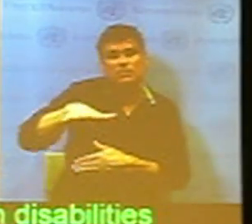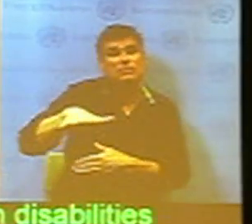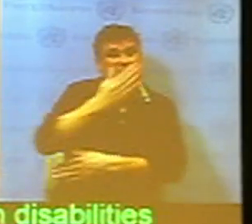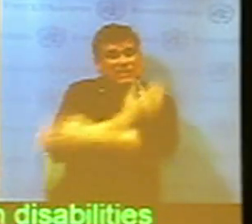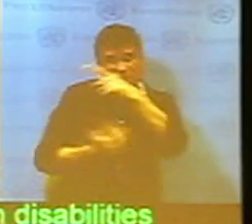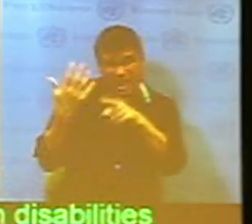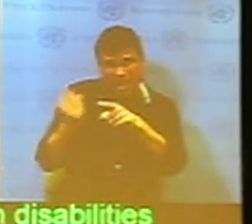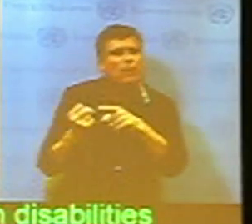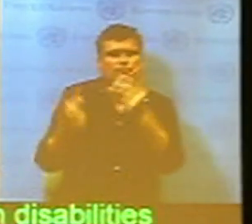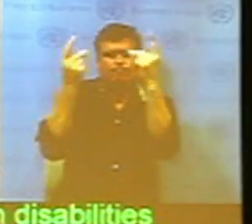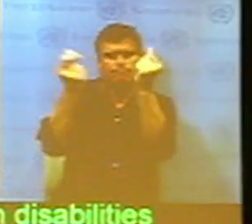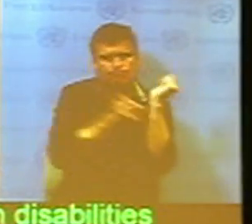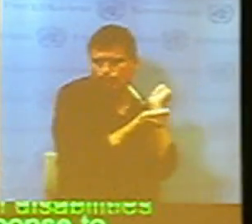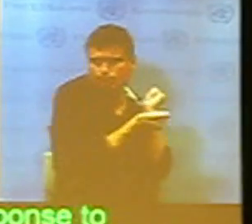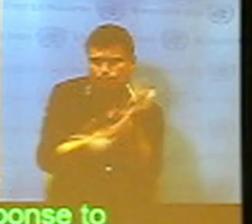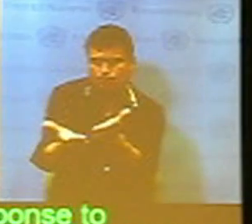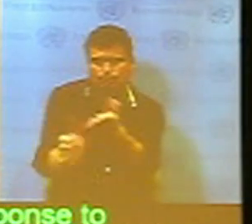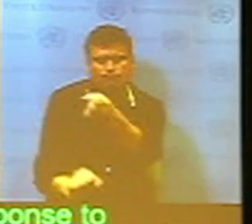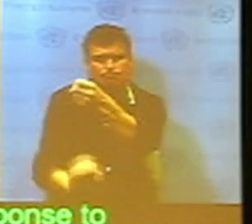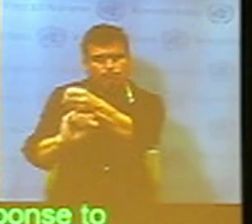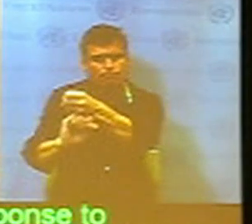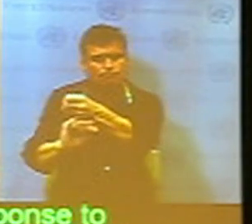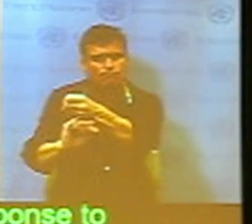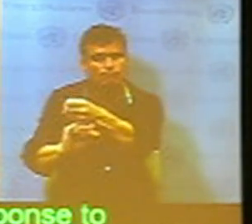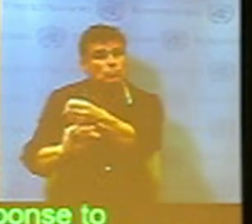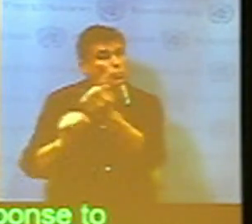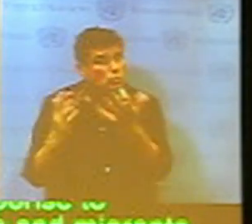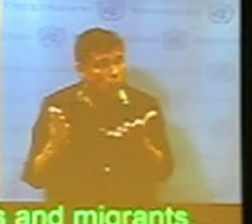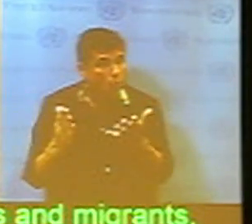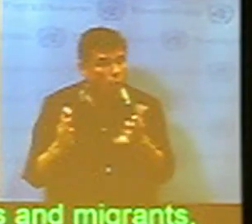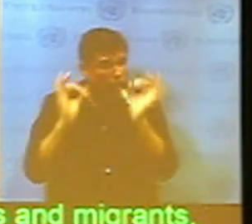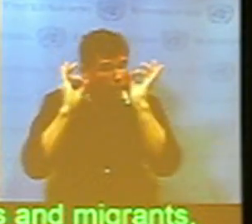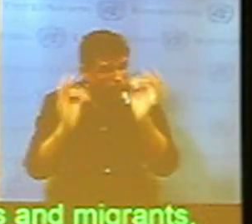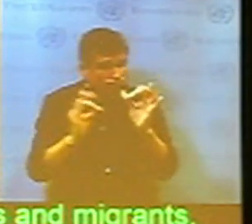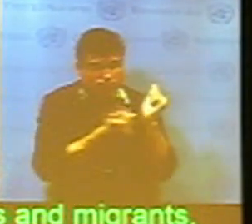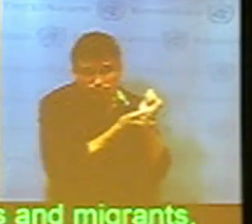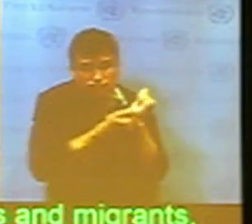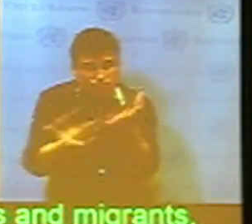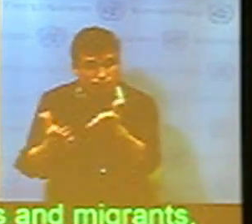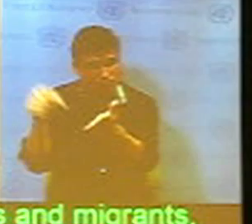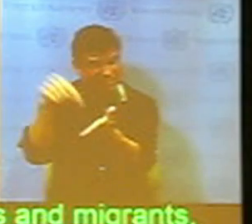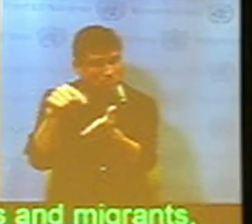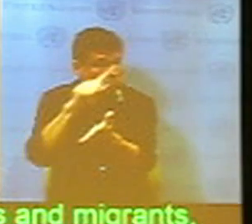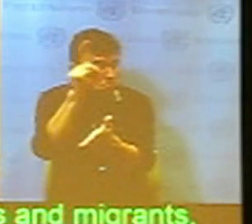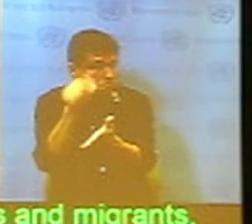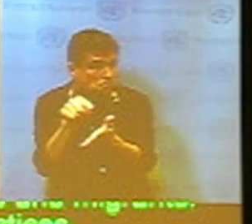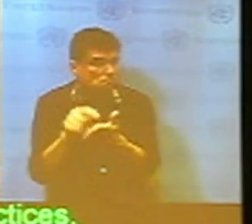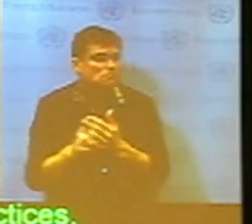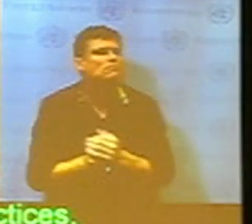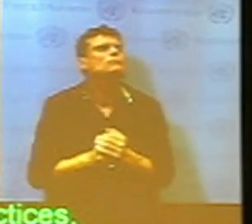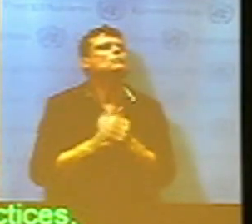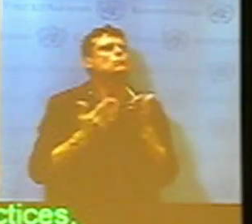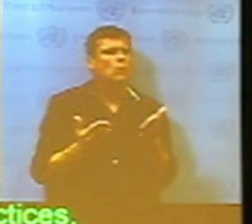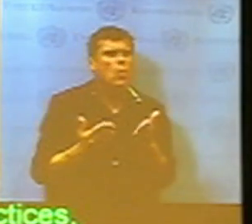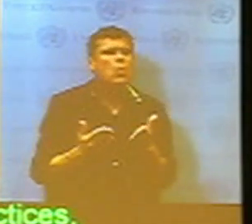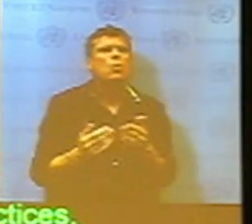good practices, advocating for inclusion of refugees into international and district development plans,